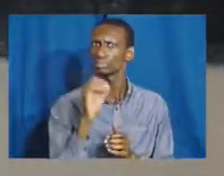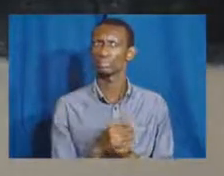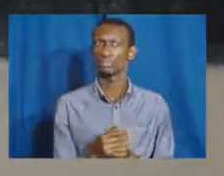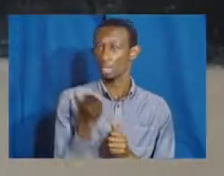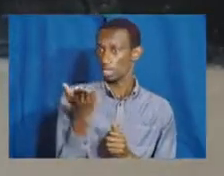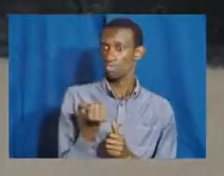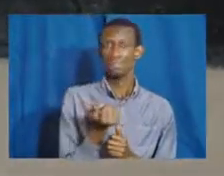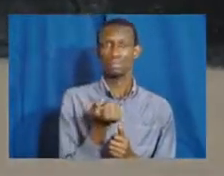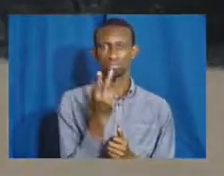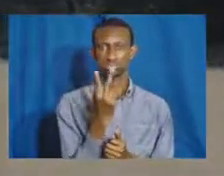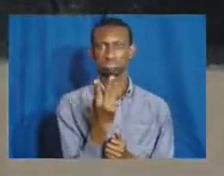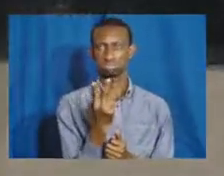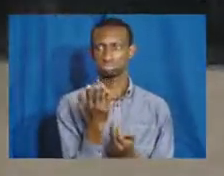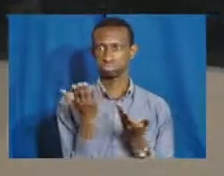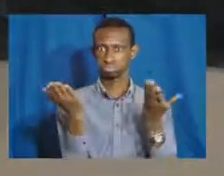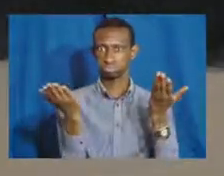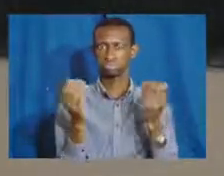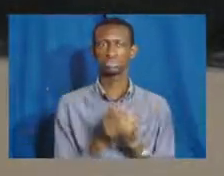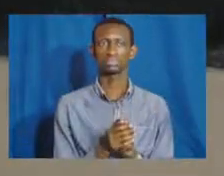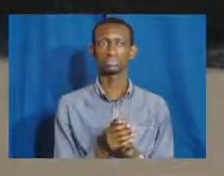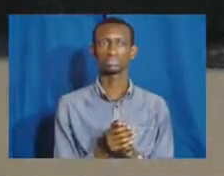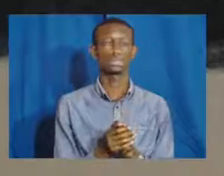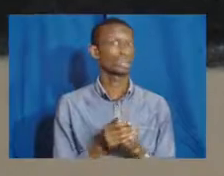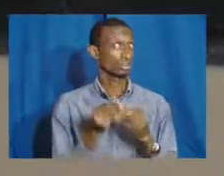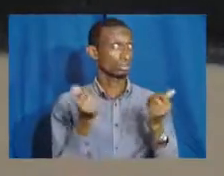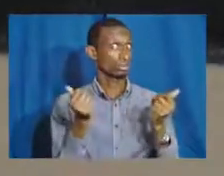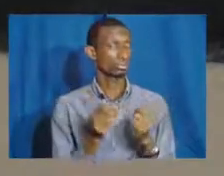two factors. The solution,